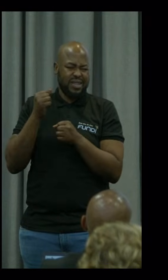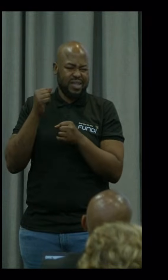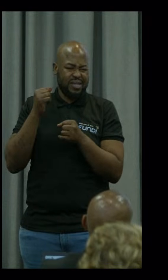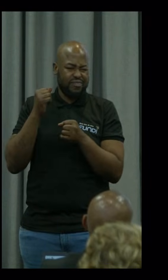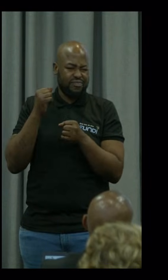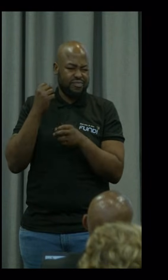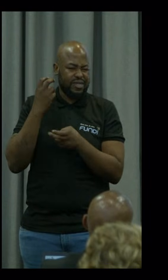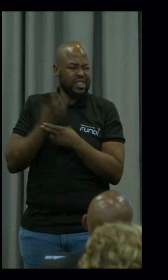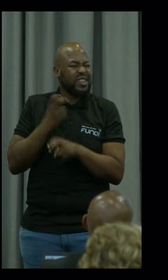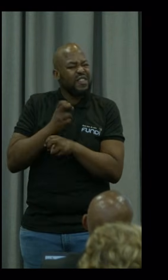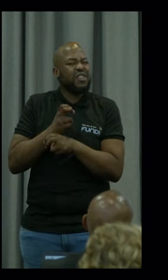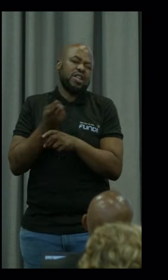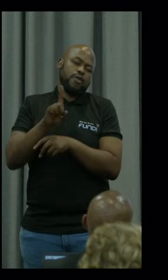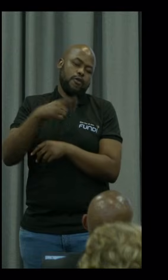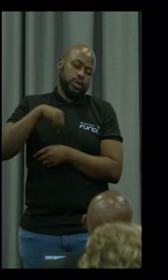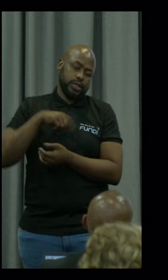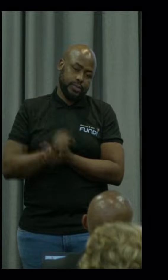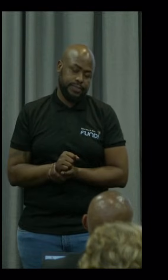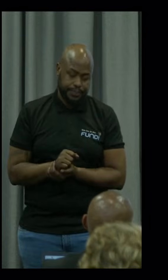okay?